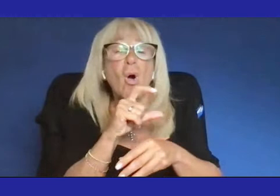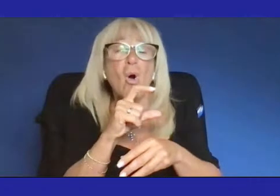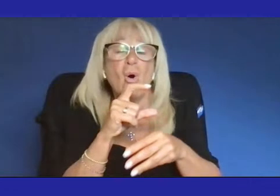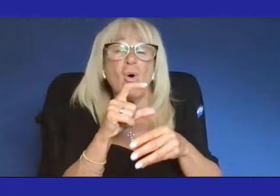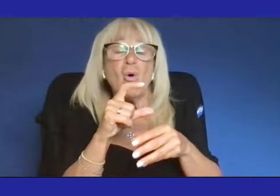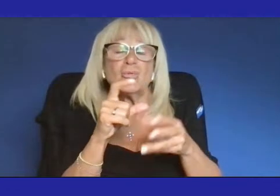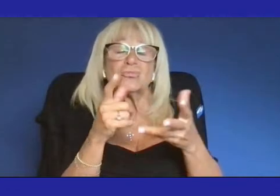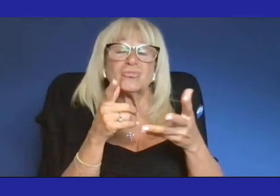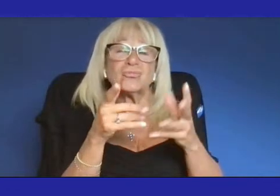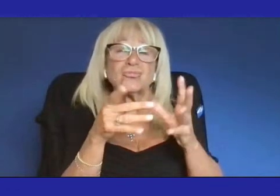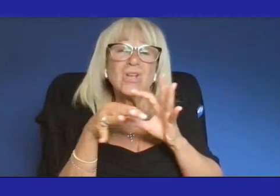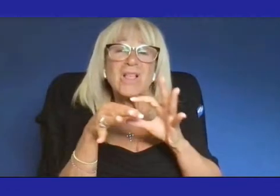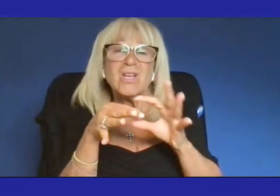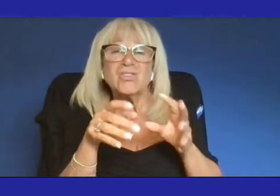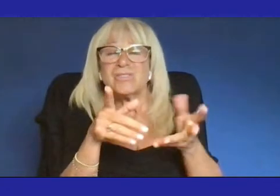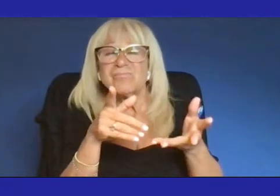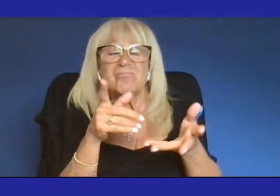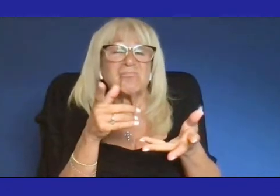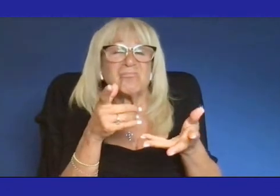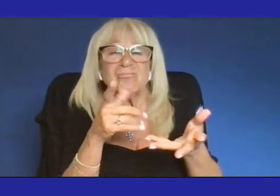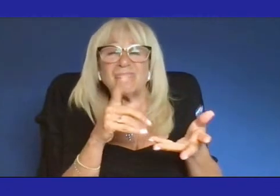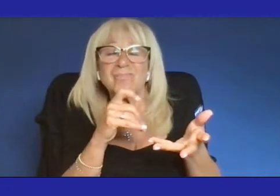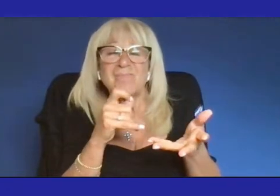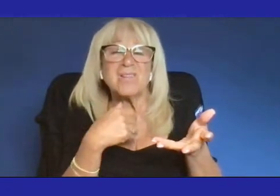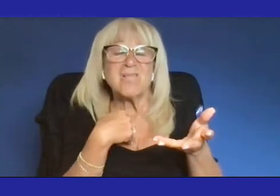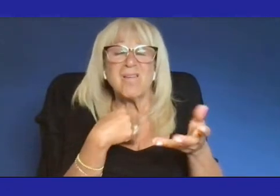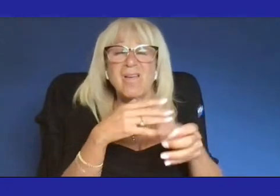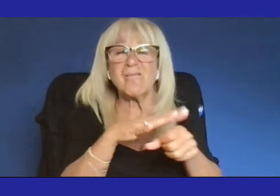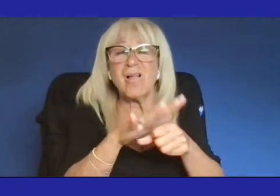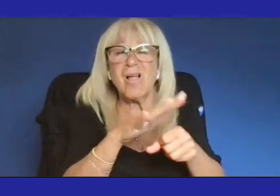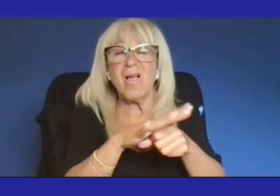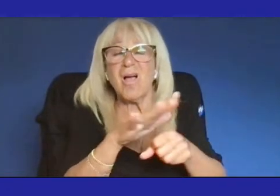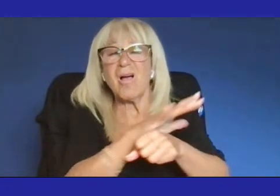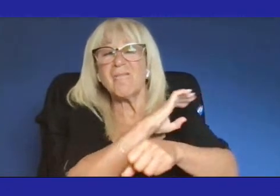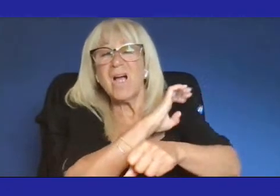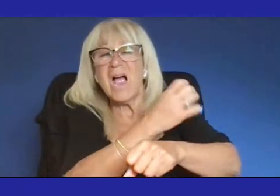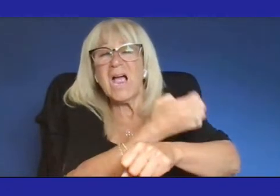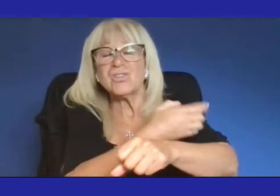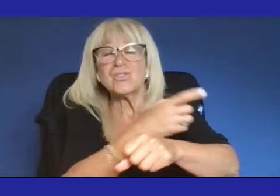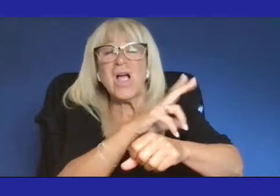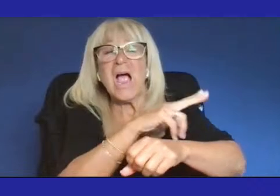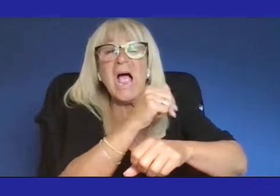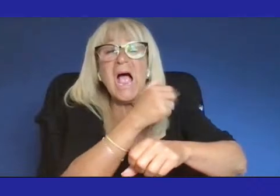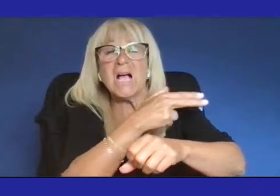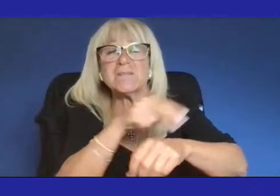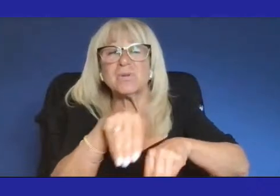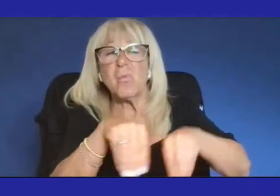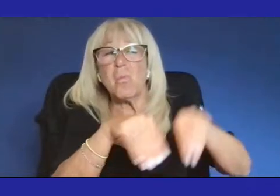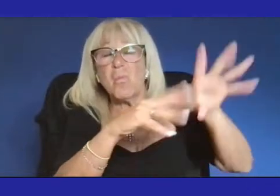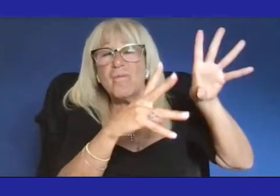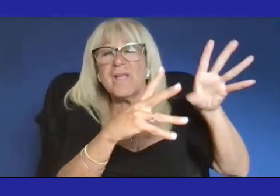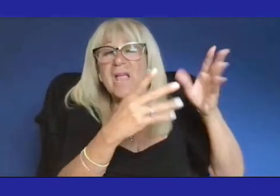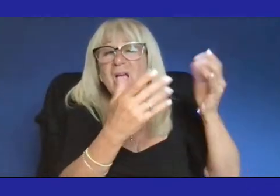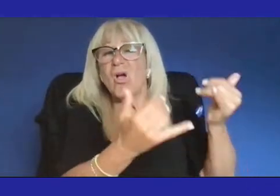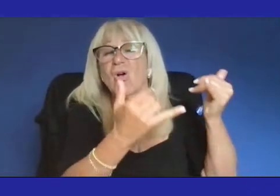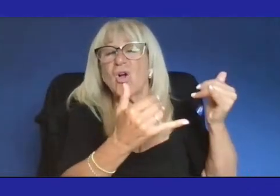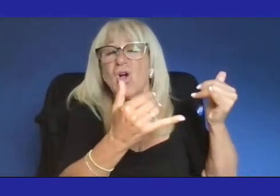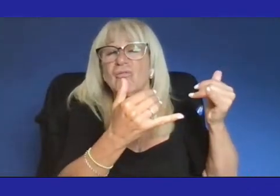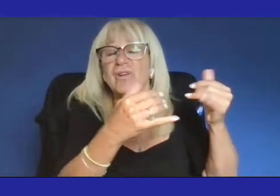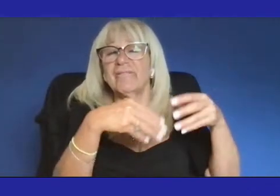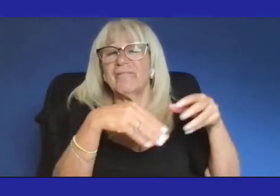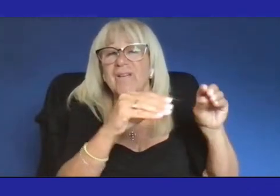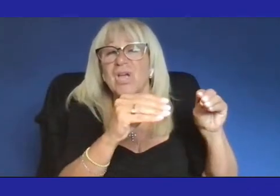shot of energy, and so hospitals are moving out the prior vendor in some cases and bringing in a